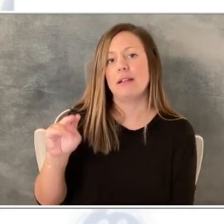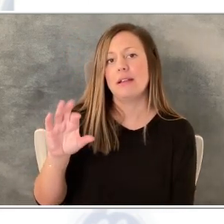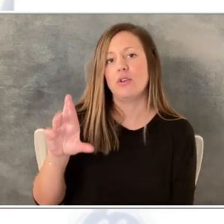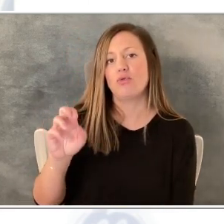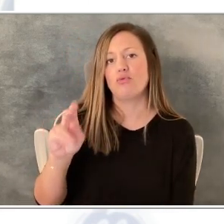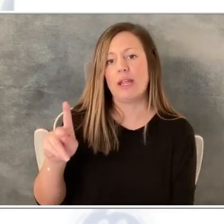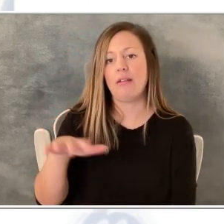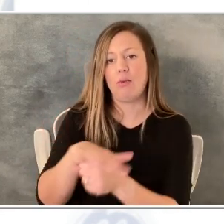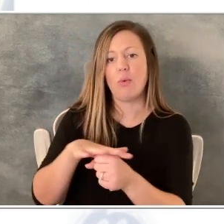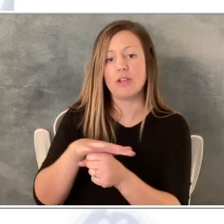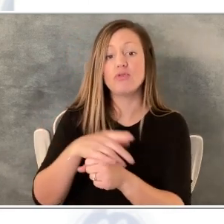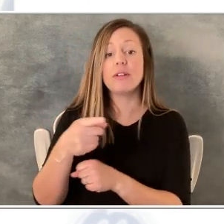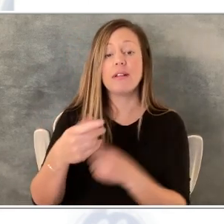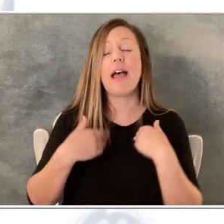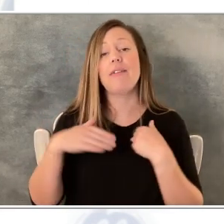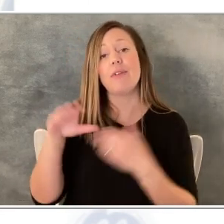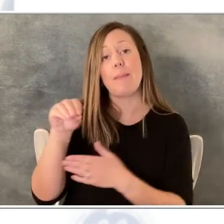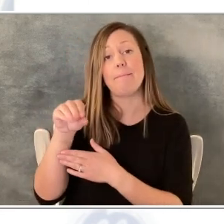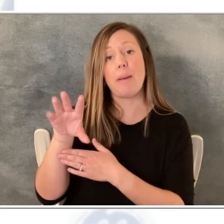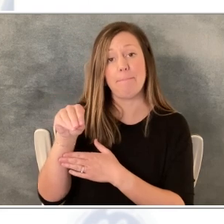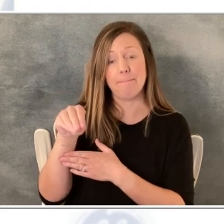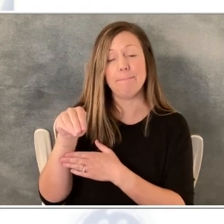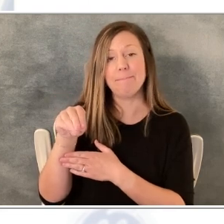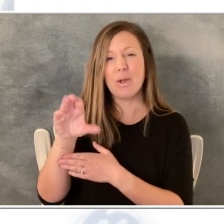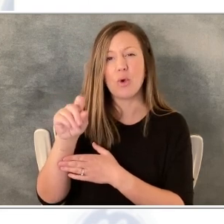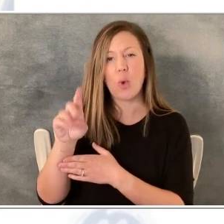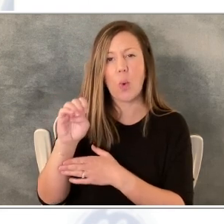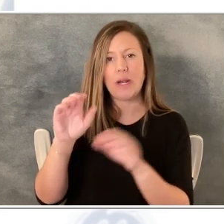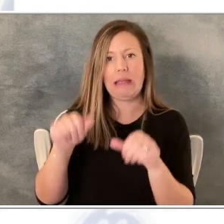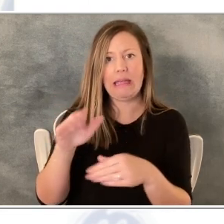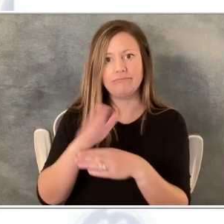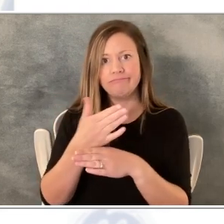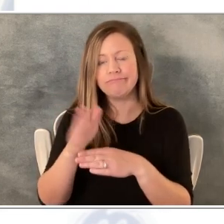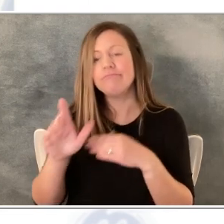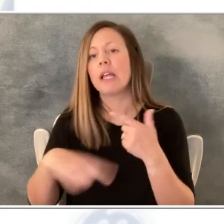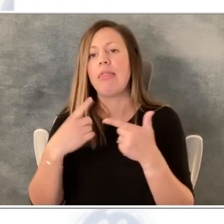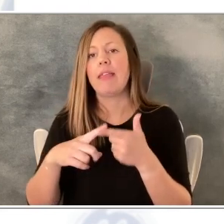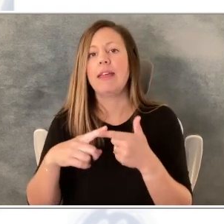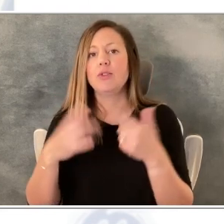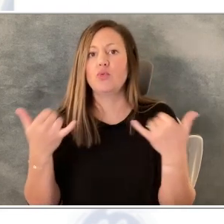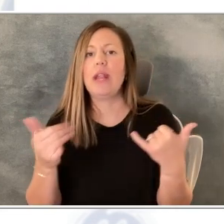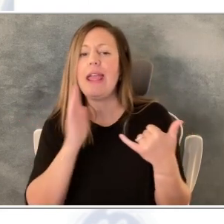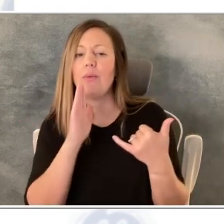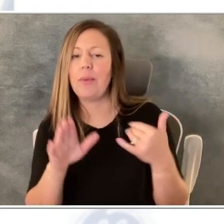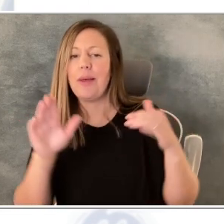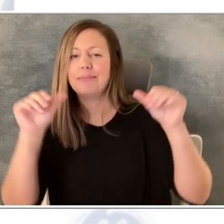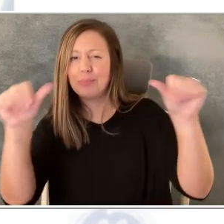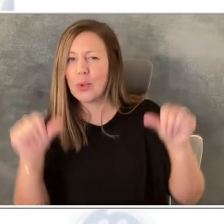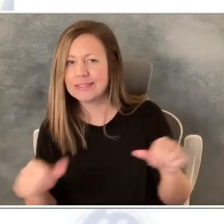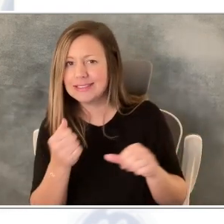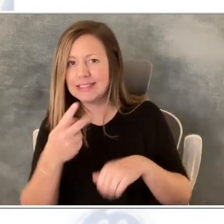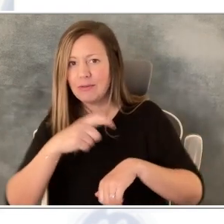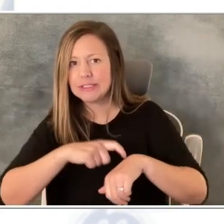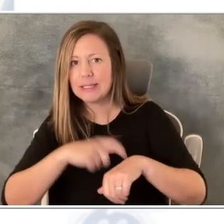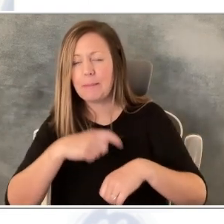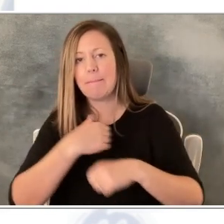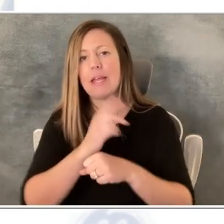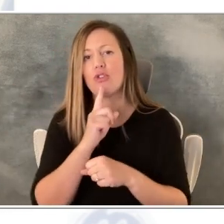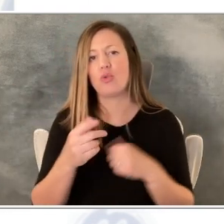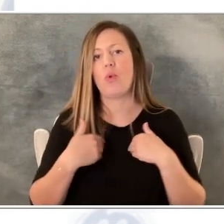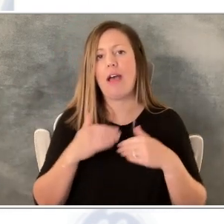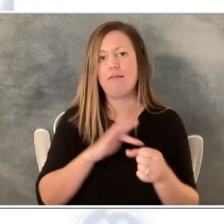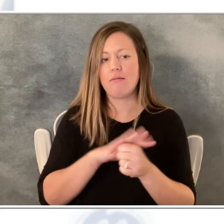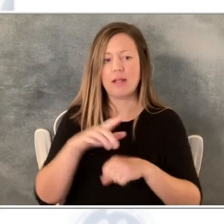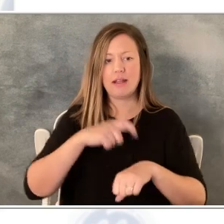there. For more details, we're going to share this throughout our program this morning, as we want to make sure you have plenty of time to make an appointment